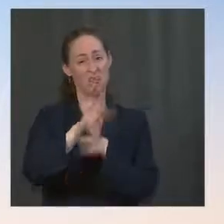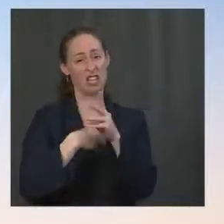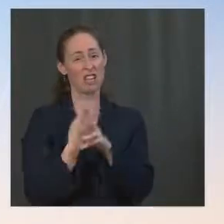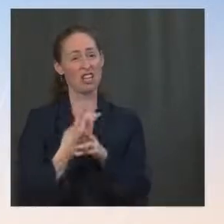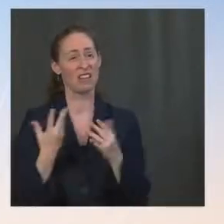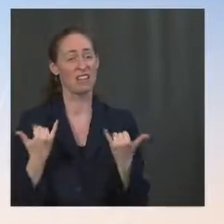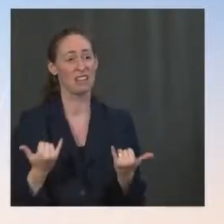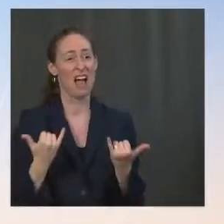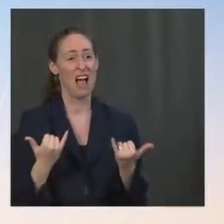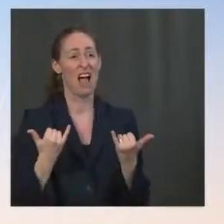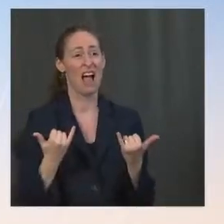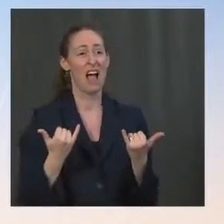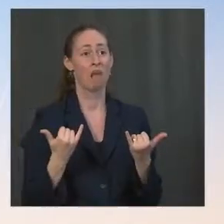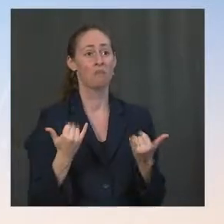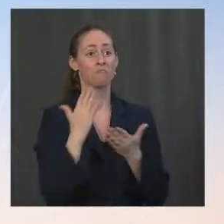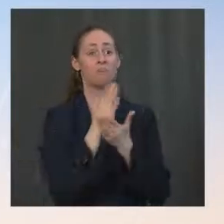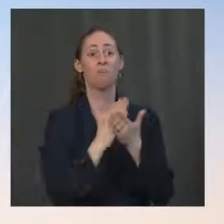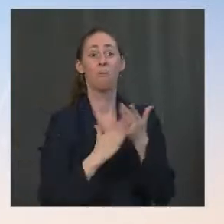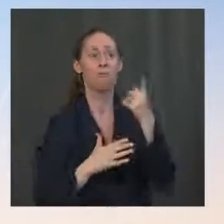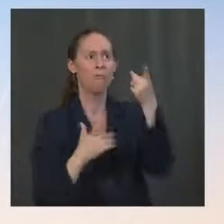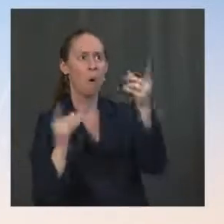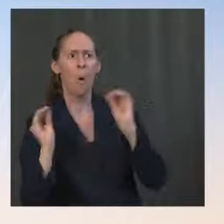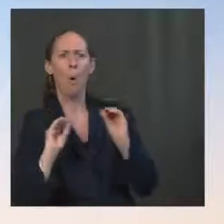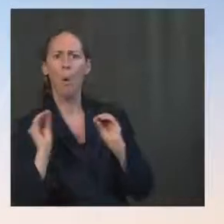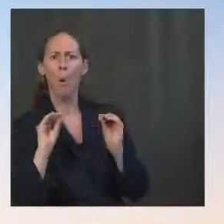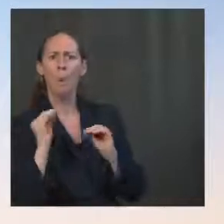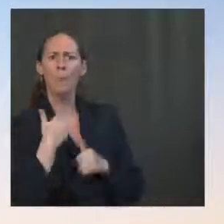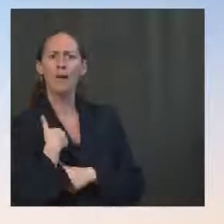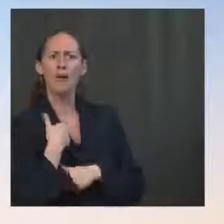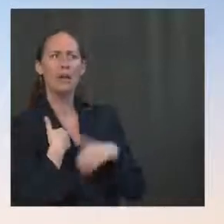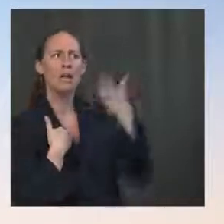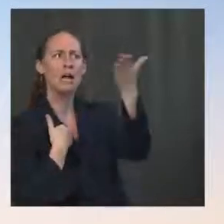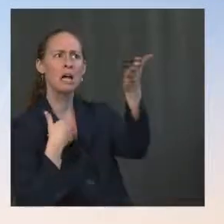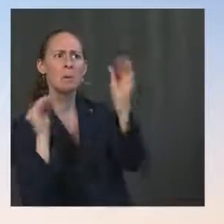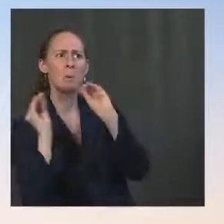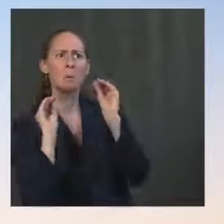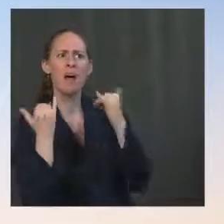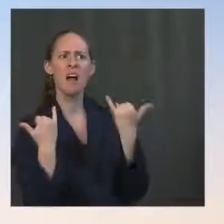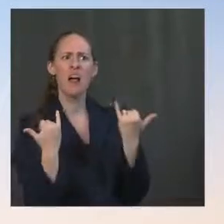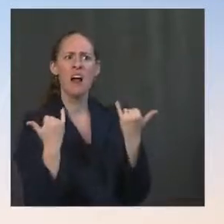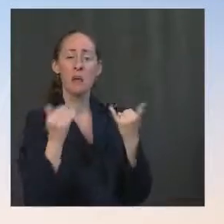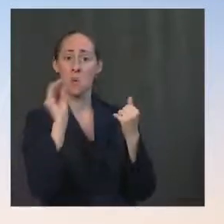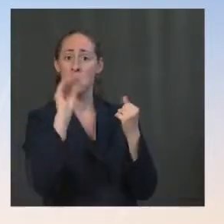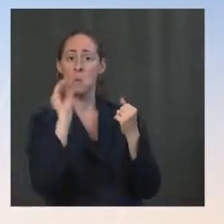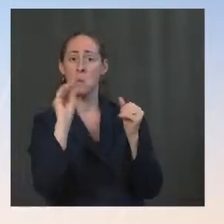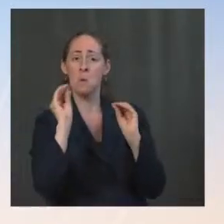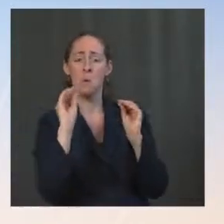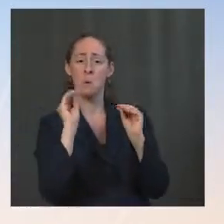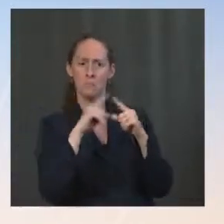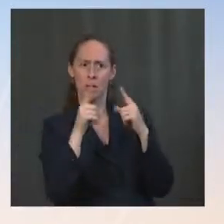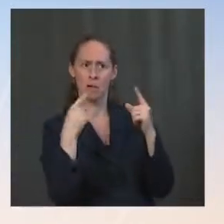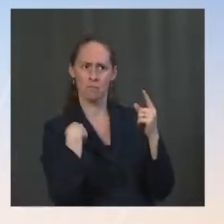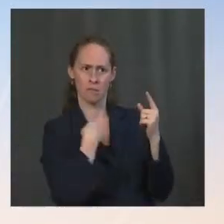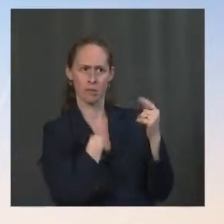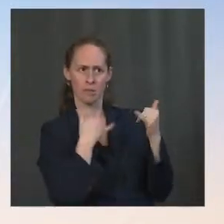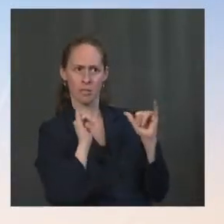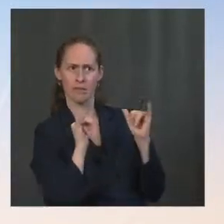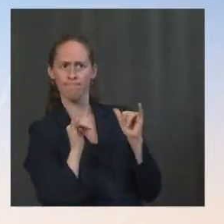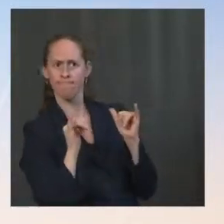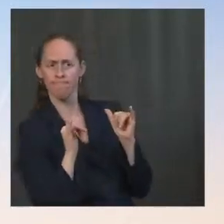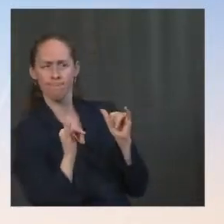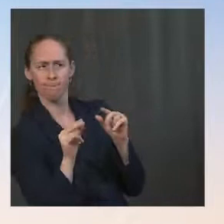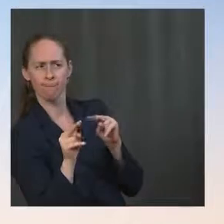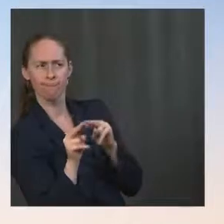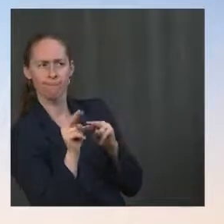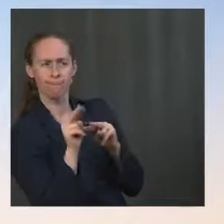military presence on the ground, but or a presence, a diplomatic presence on the ground, but we are still tracking